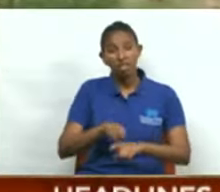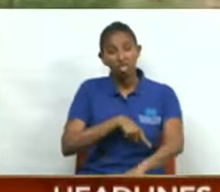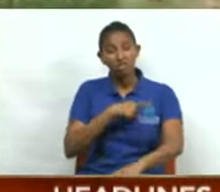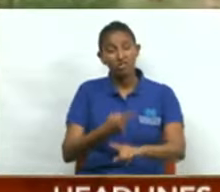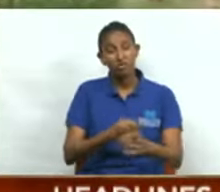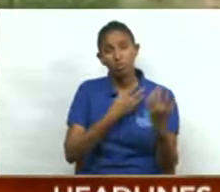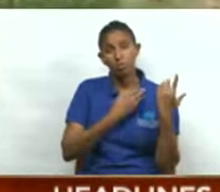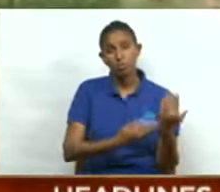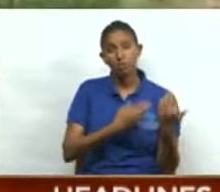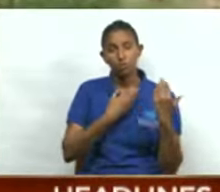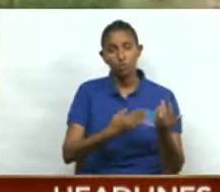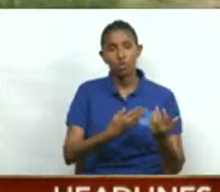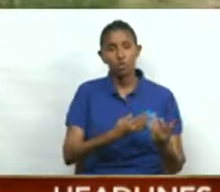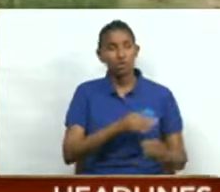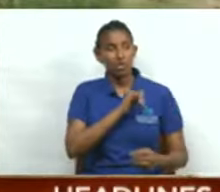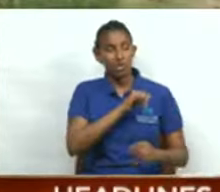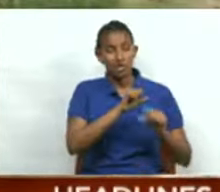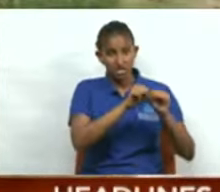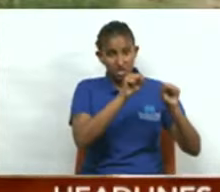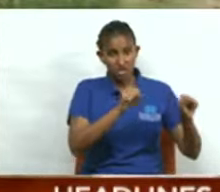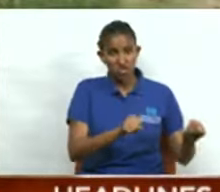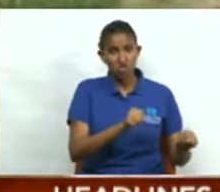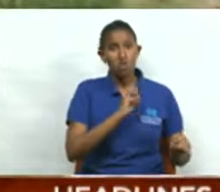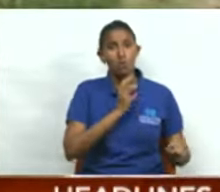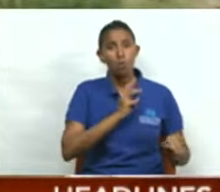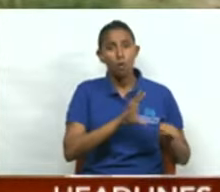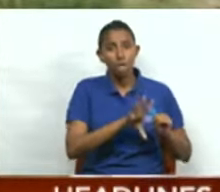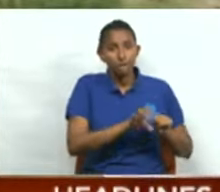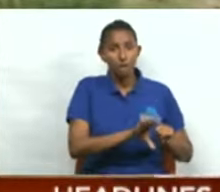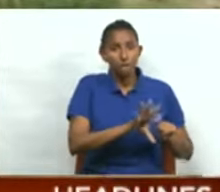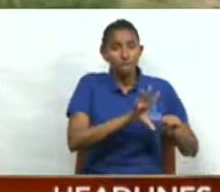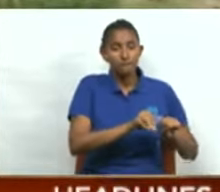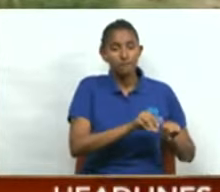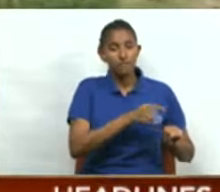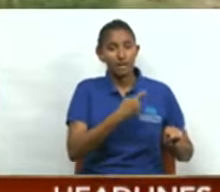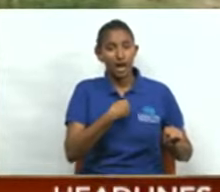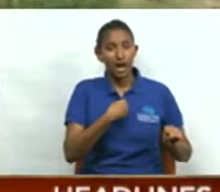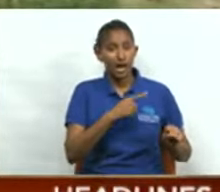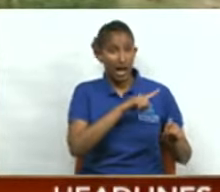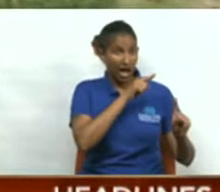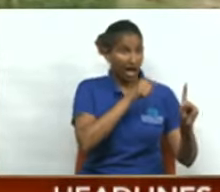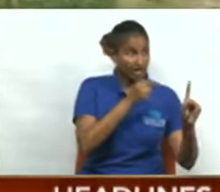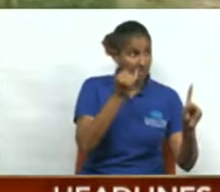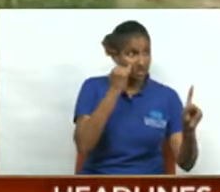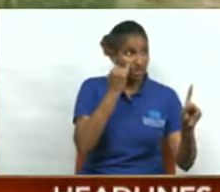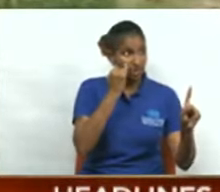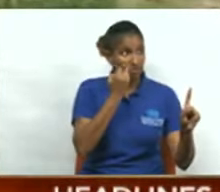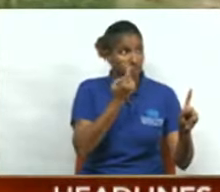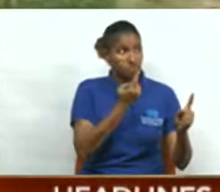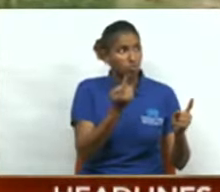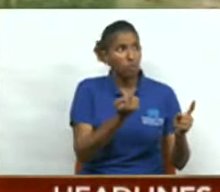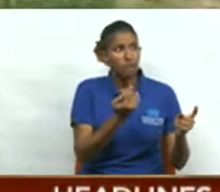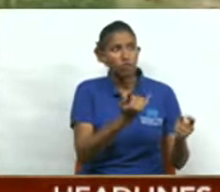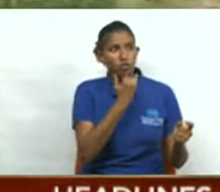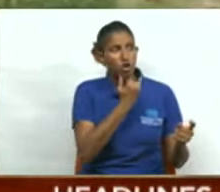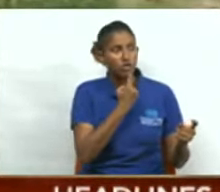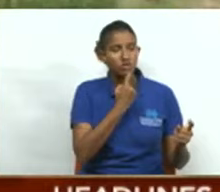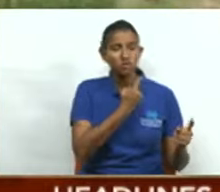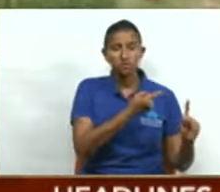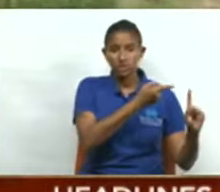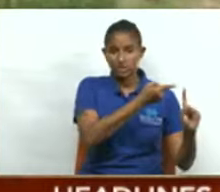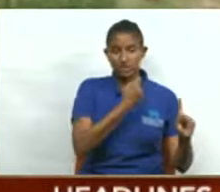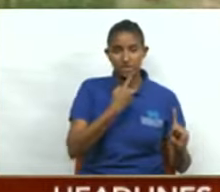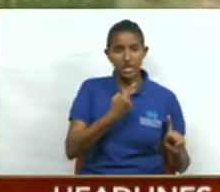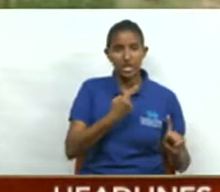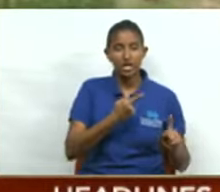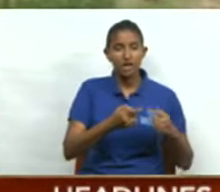the pumping station. I just checked with someone in there, and they said they had the valve, not the valve, the filter. Filter is not working.